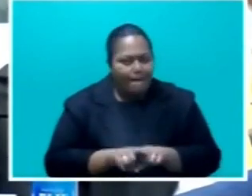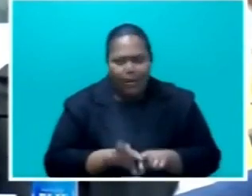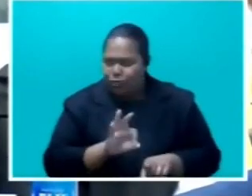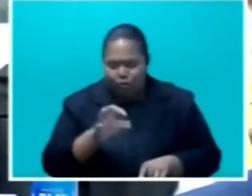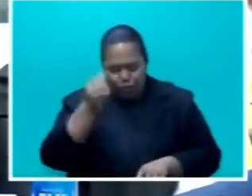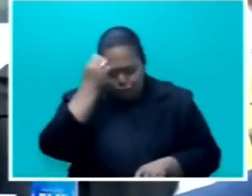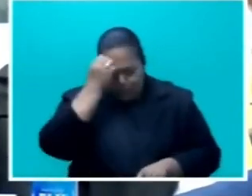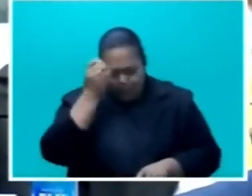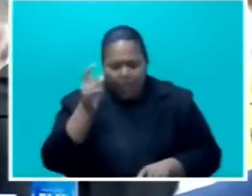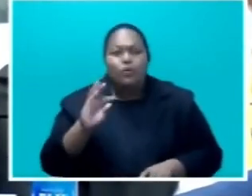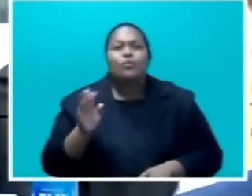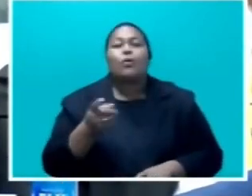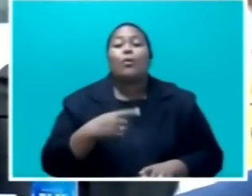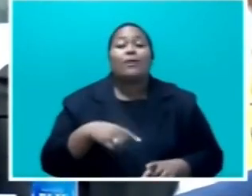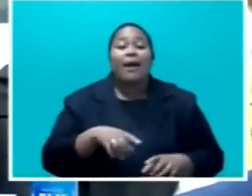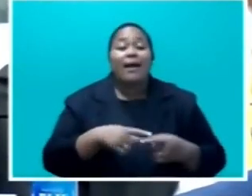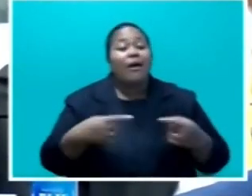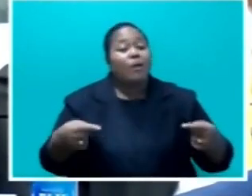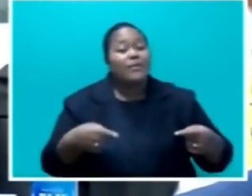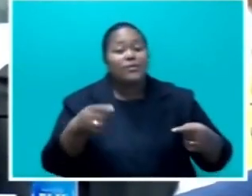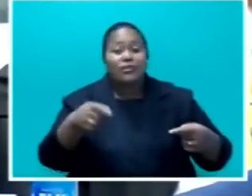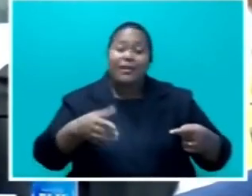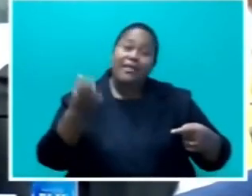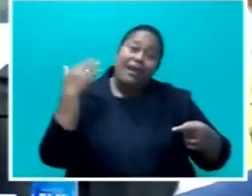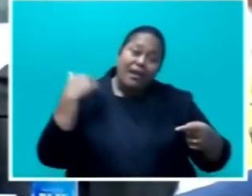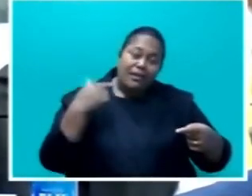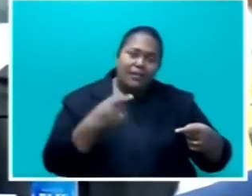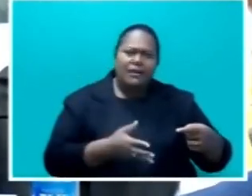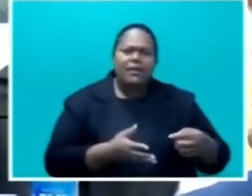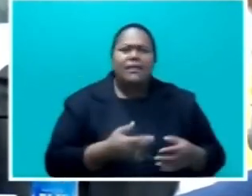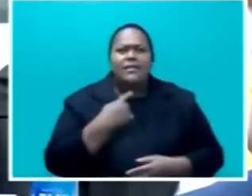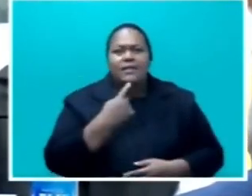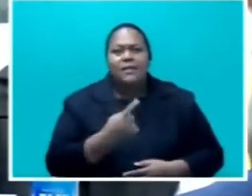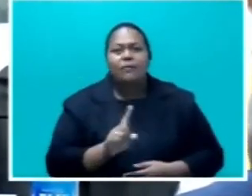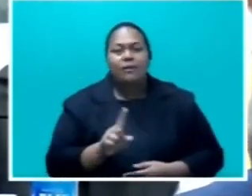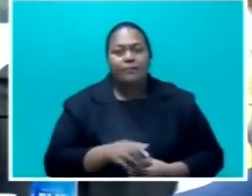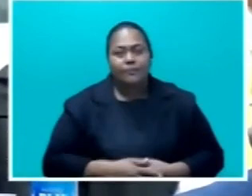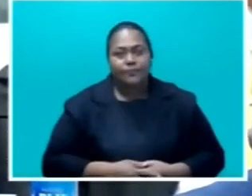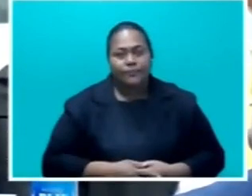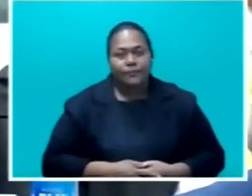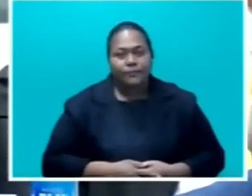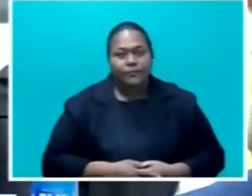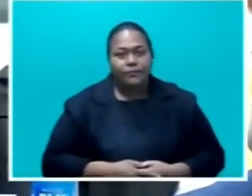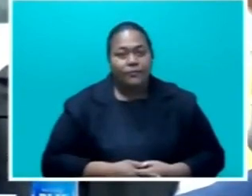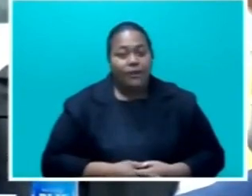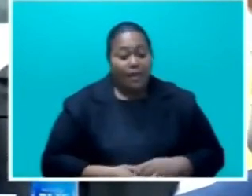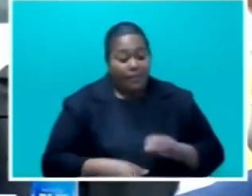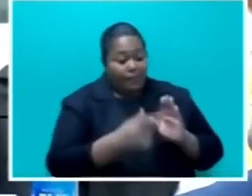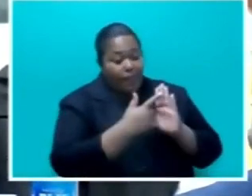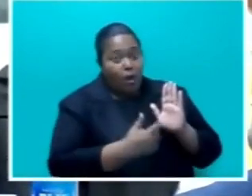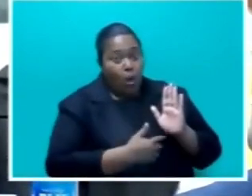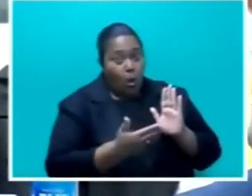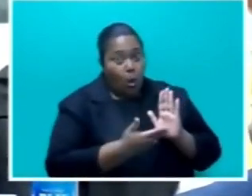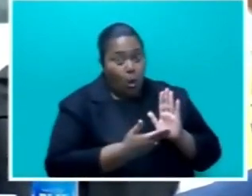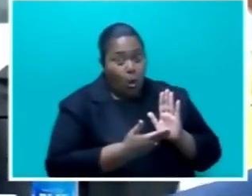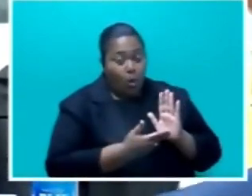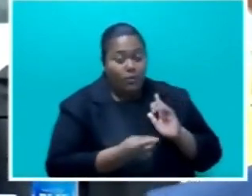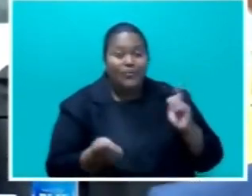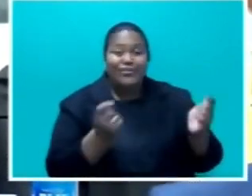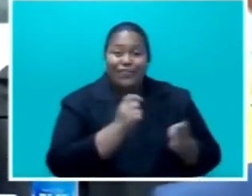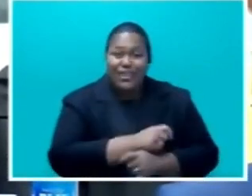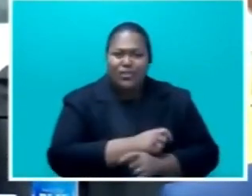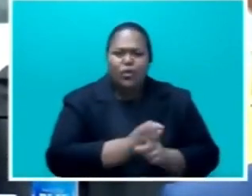Speaker, in many different ways, I remember that very vividly, that the intention of the law change was to improve